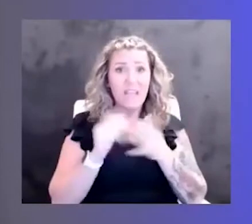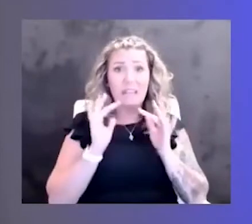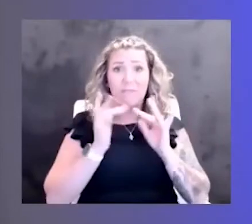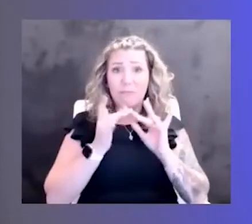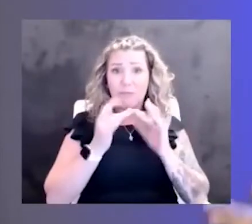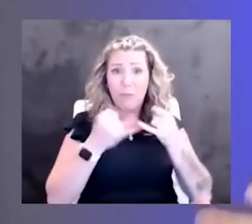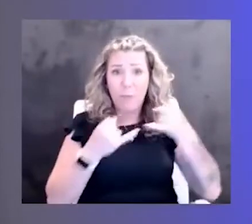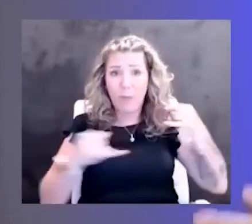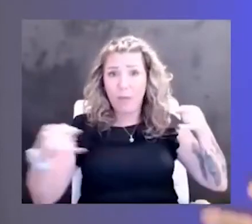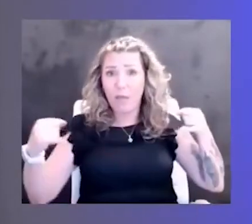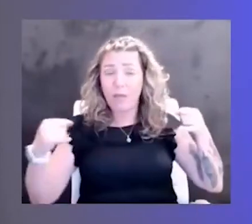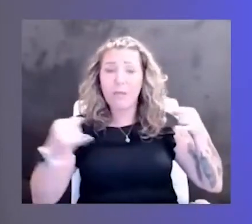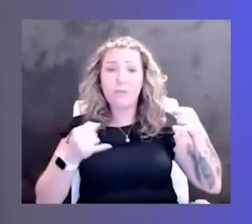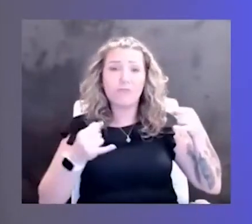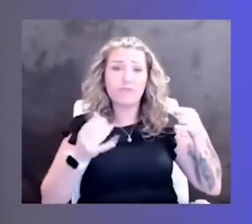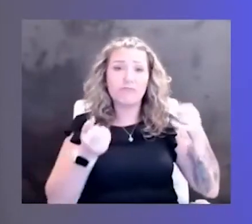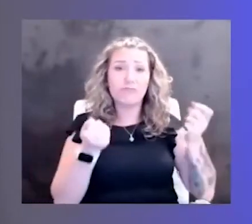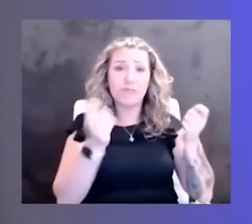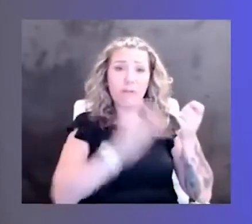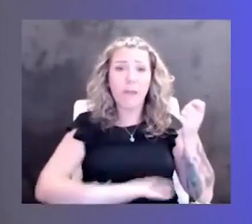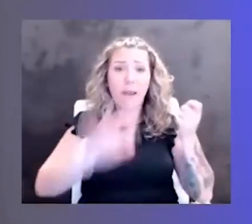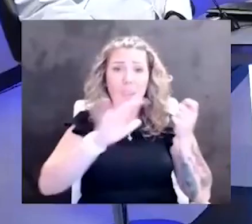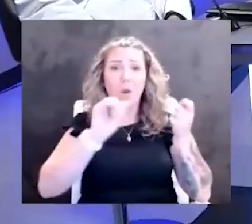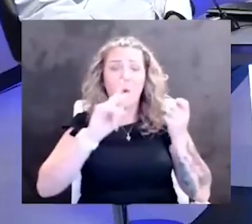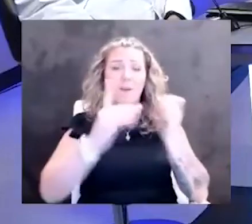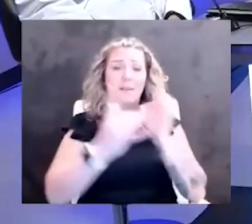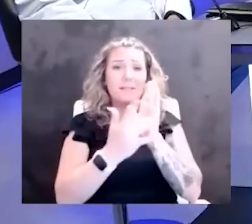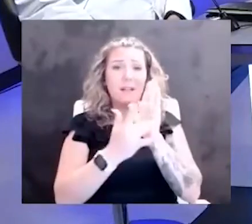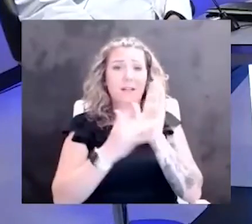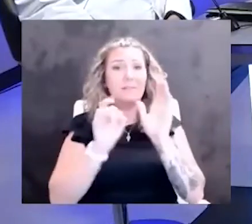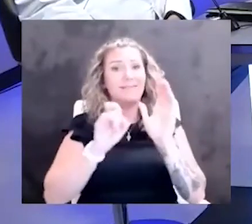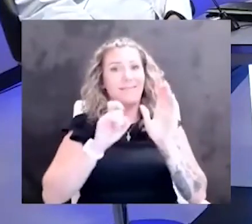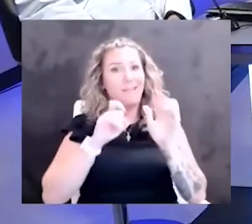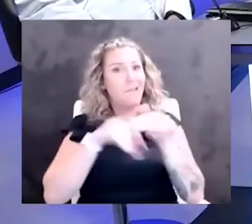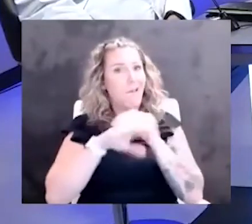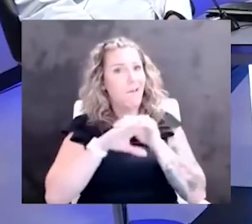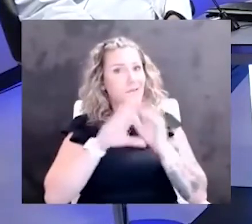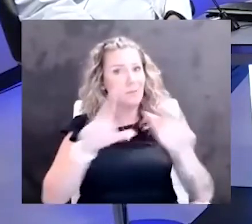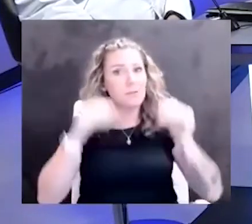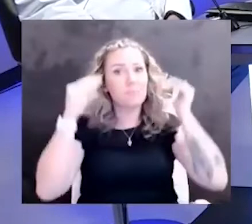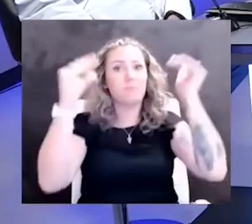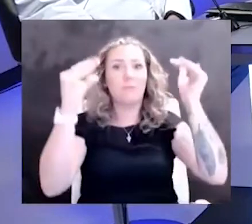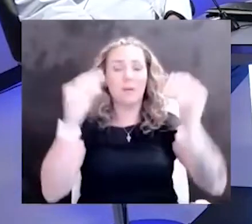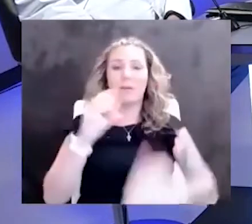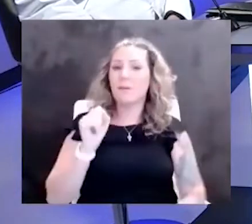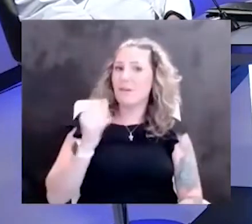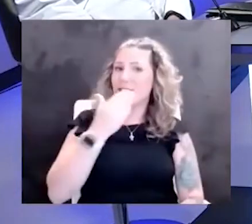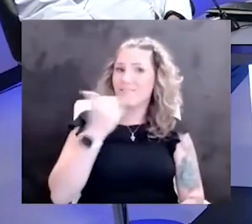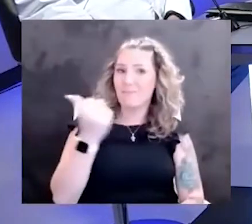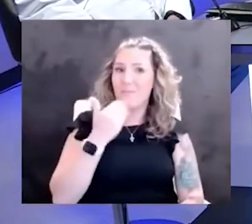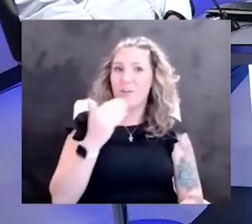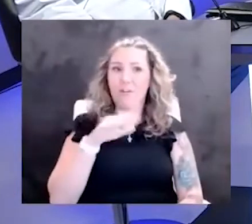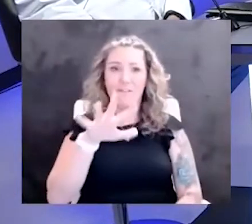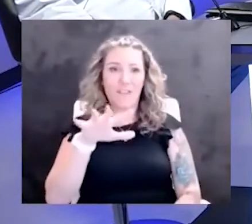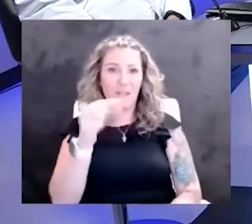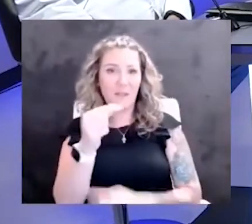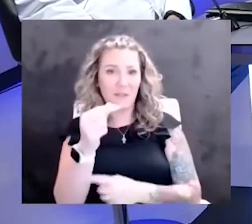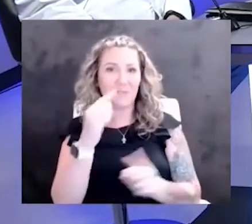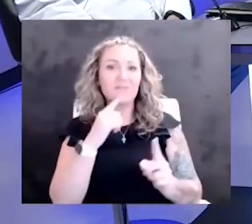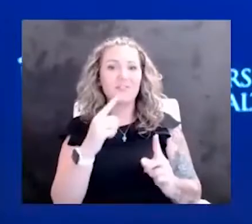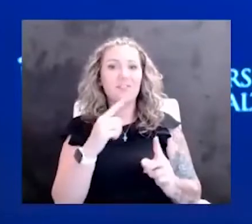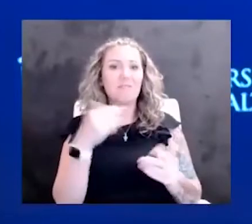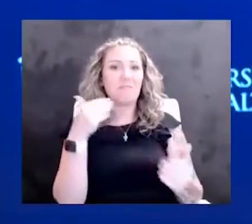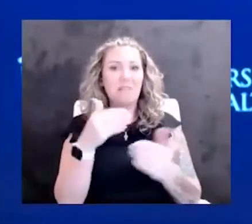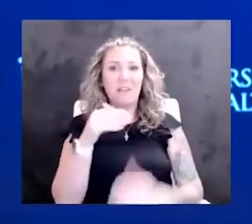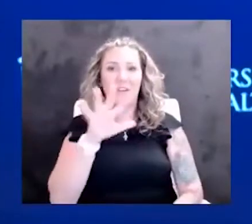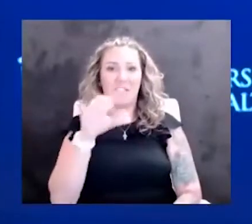we gotta bump up the access for that stuff. Yeah, and it's going to get better too. That whole 5G thing. I live right next to or close to a 5G tower for Sprint